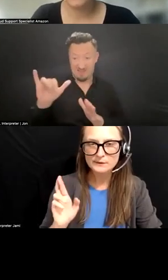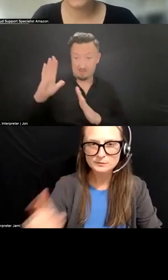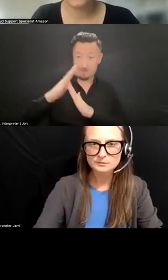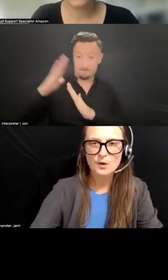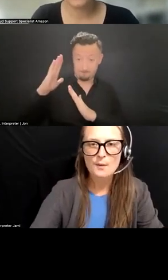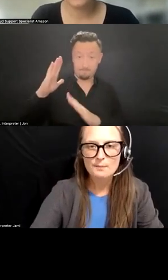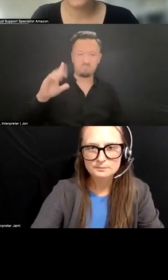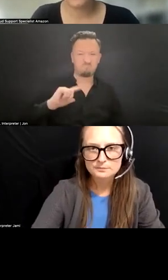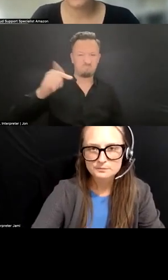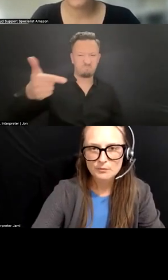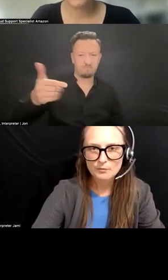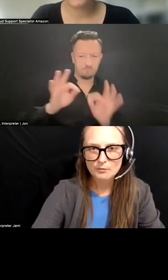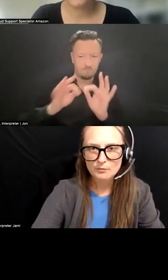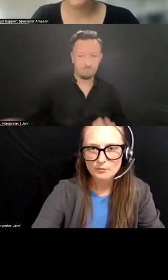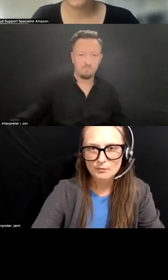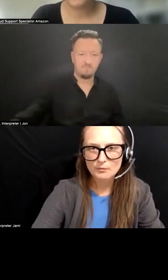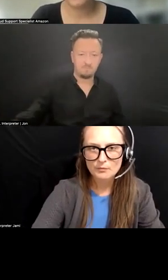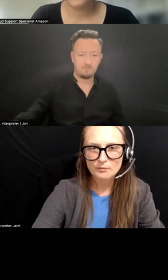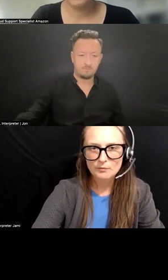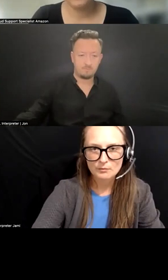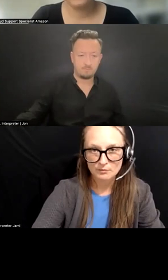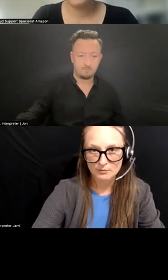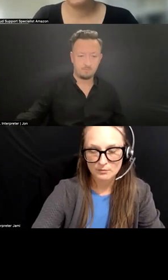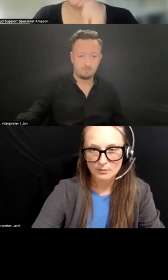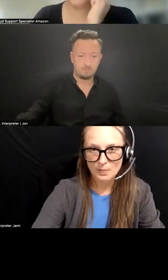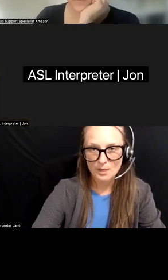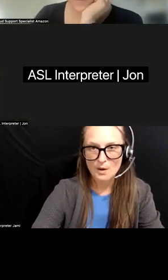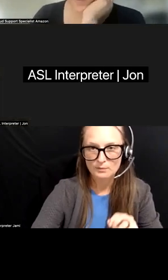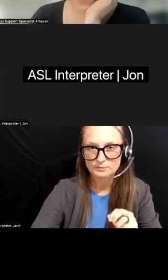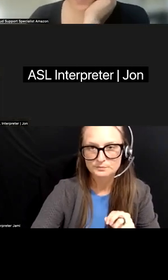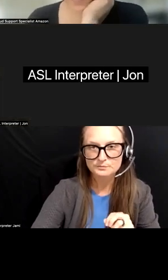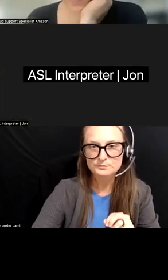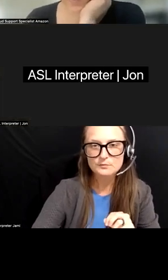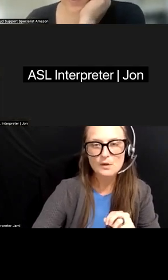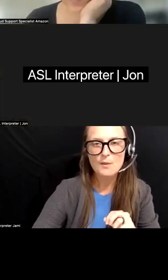So if you come down here, yeah, these two.